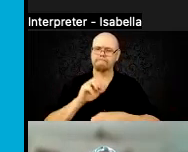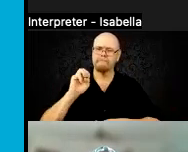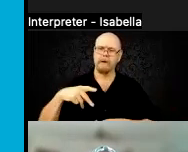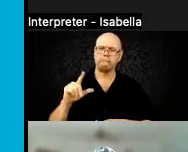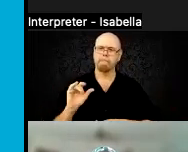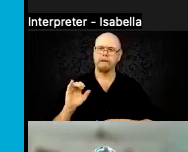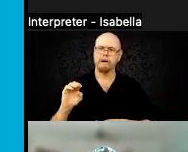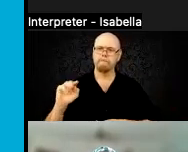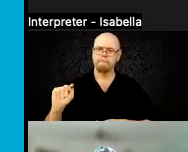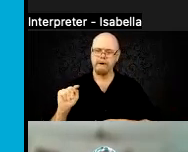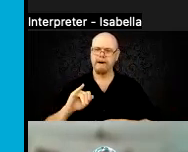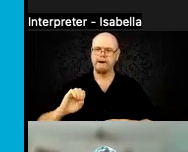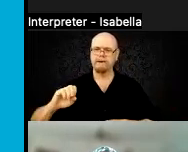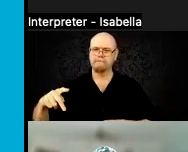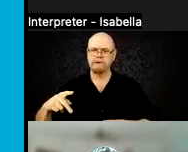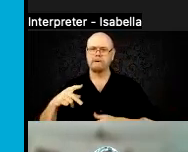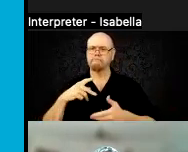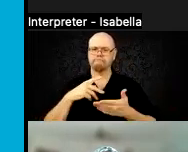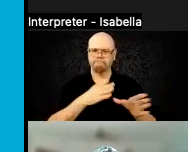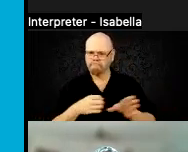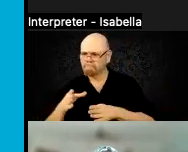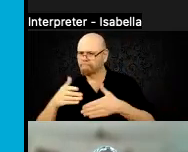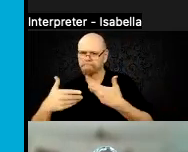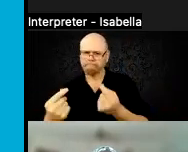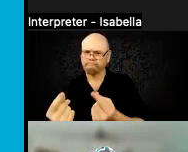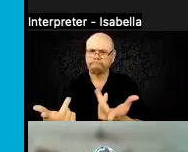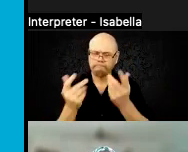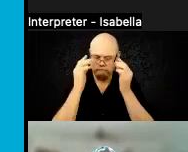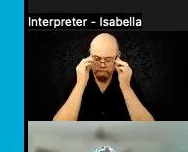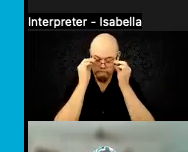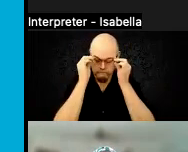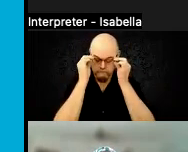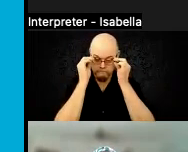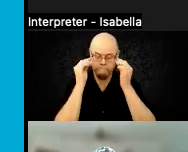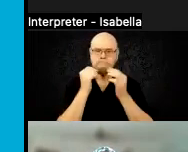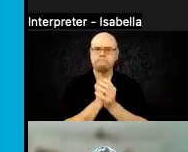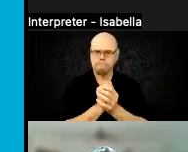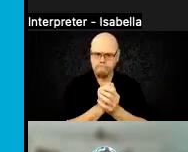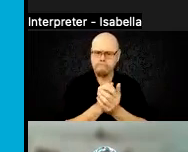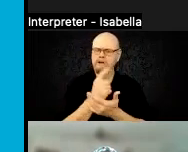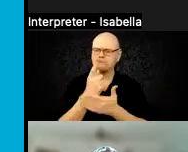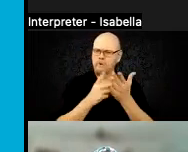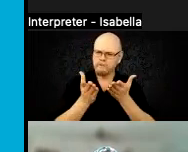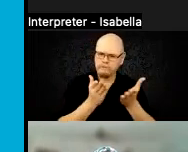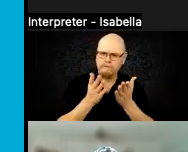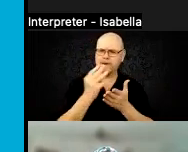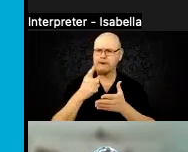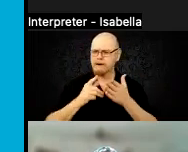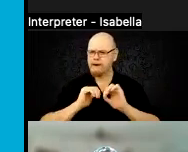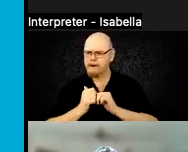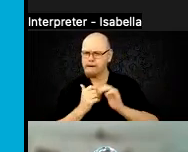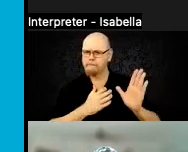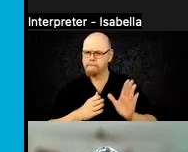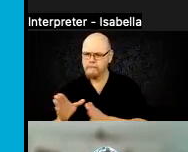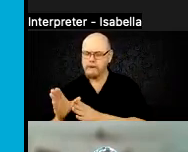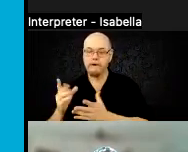then what services DRS will provide to help you meet that goal. And so the IPE, there's a few requirements. It has to be written in the customer's native